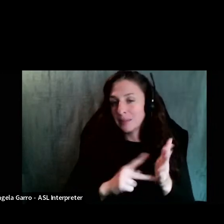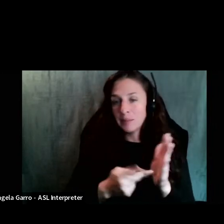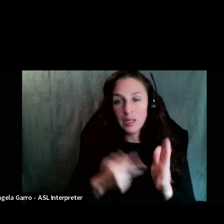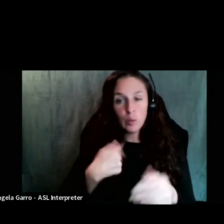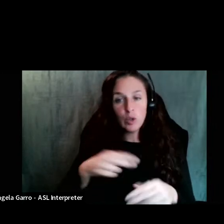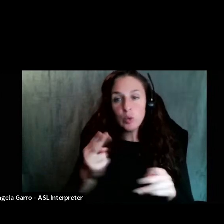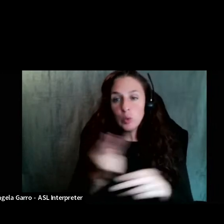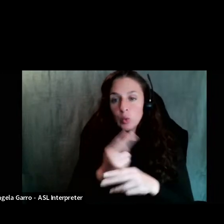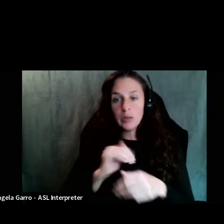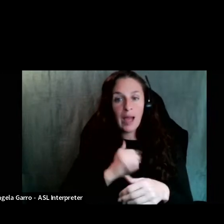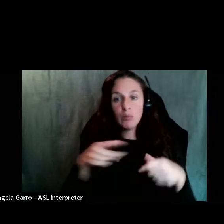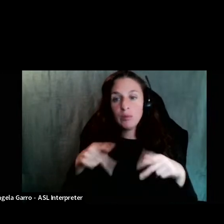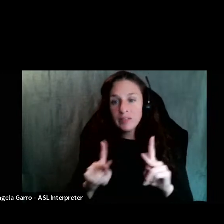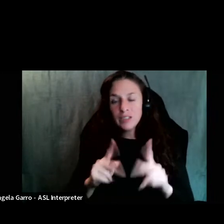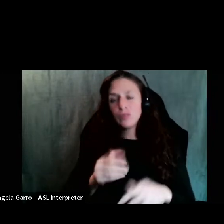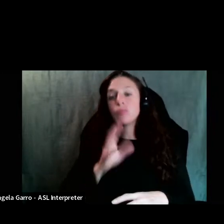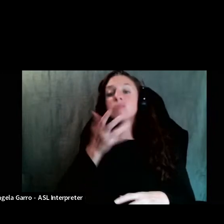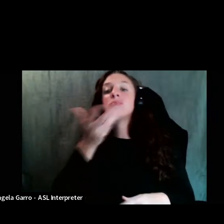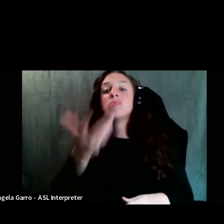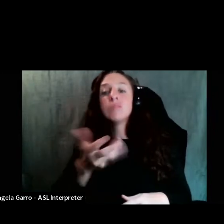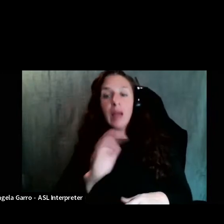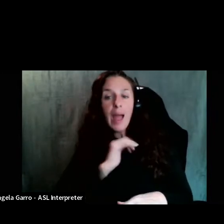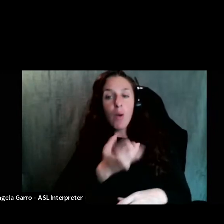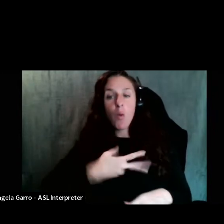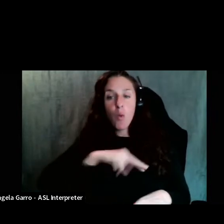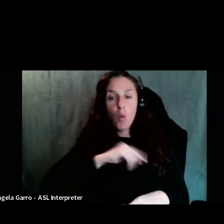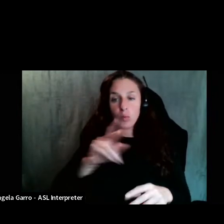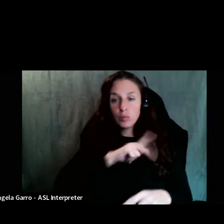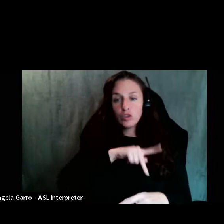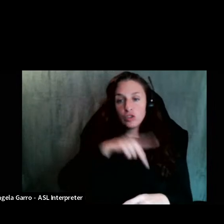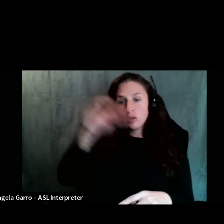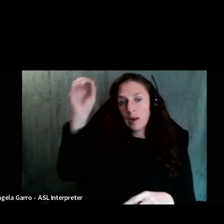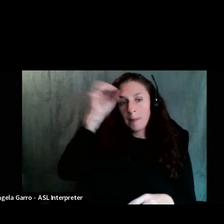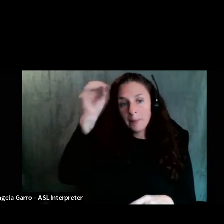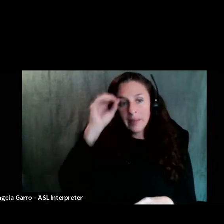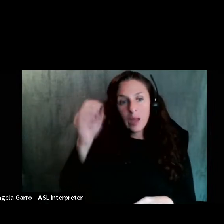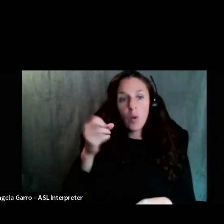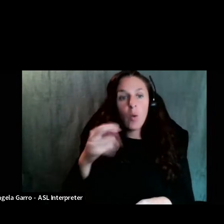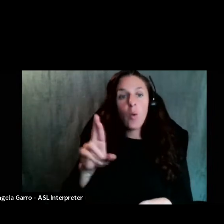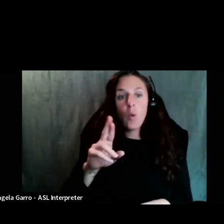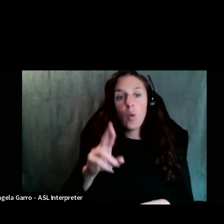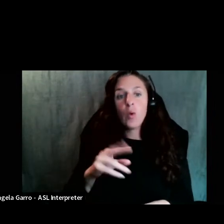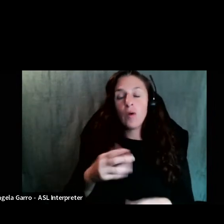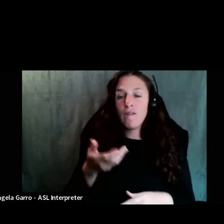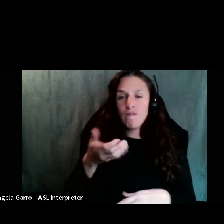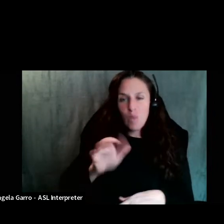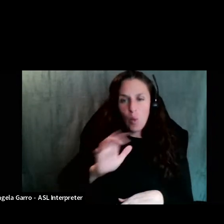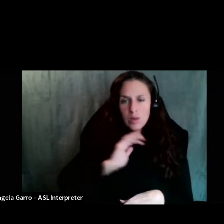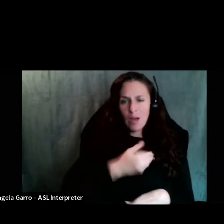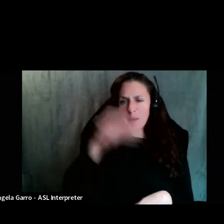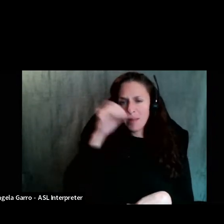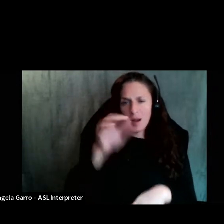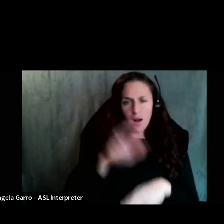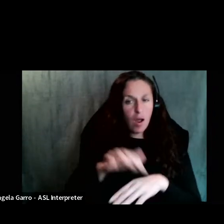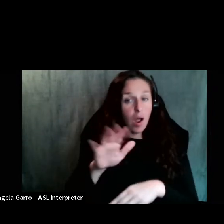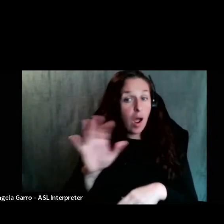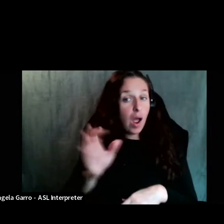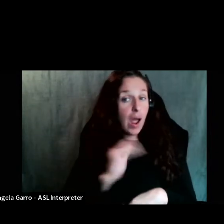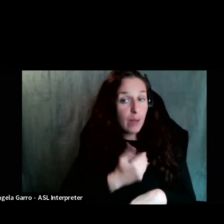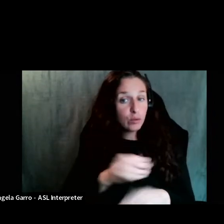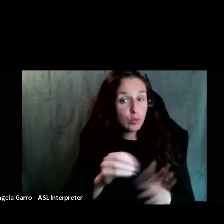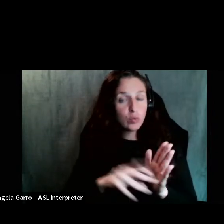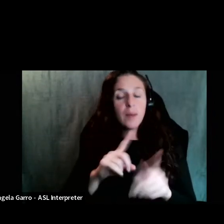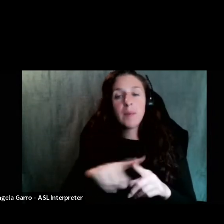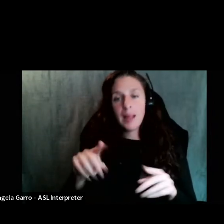privilege of position to shout our own personal opinions or voice our force our opinions on our own students, but it does mean that we